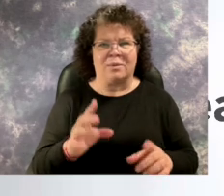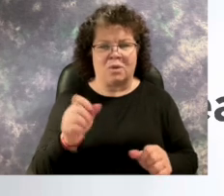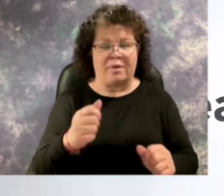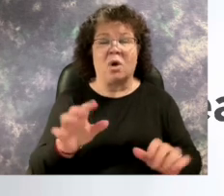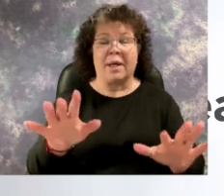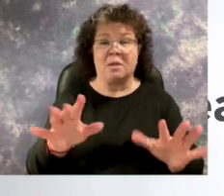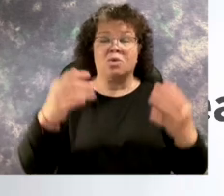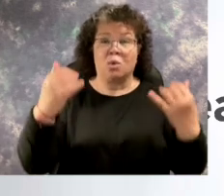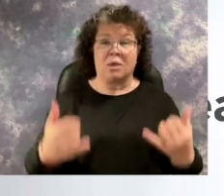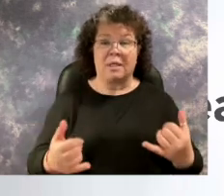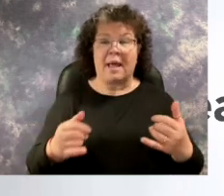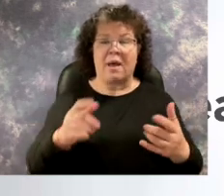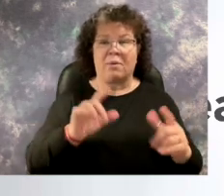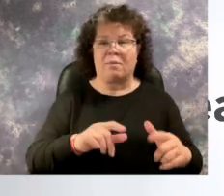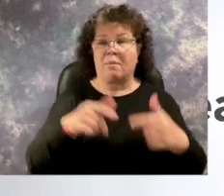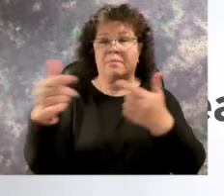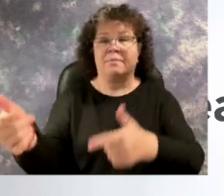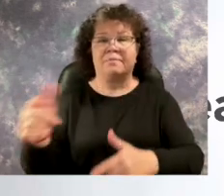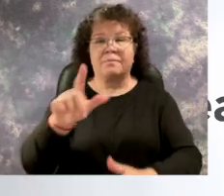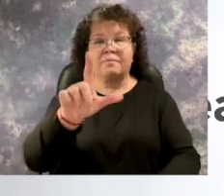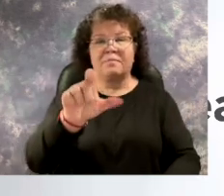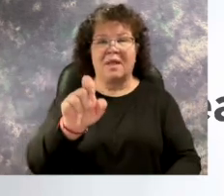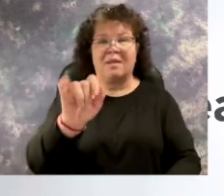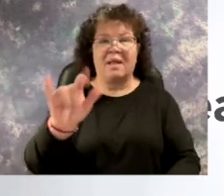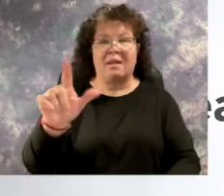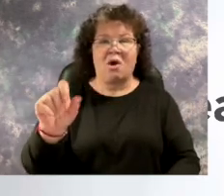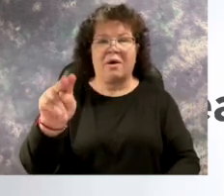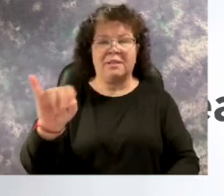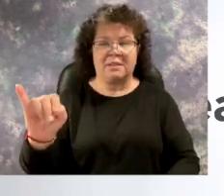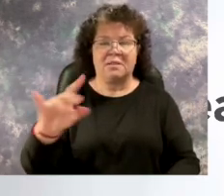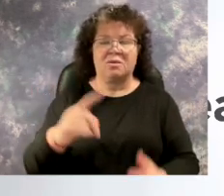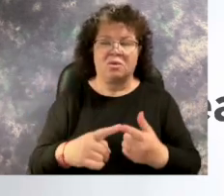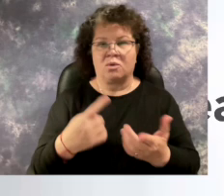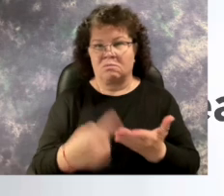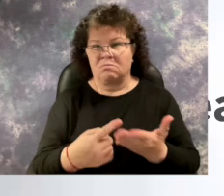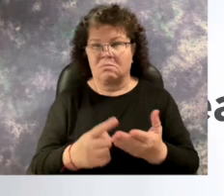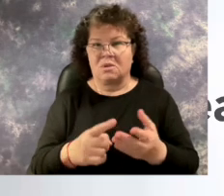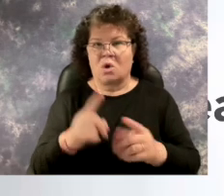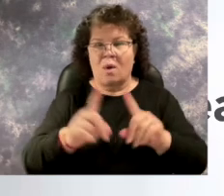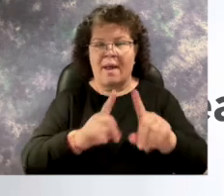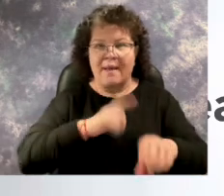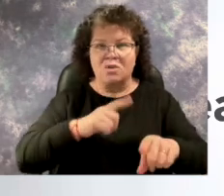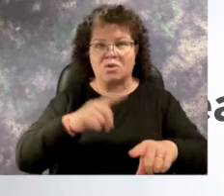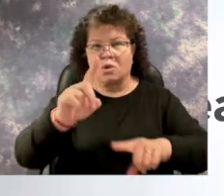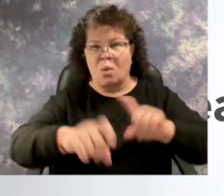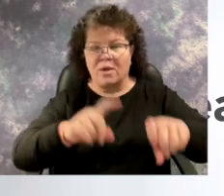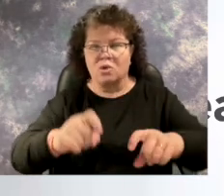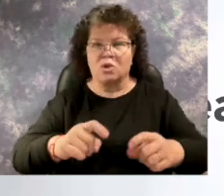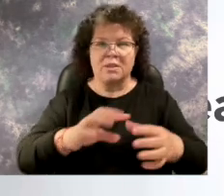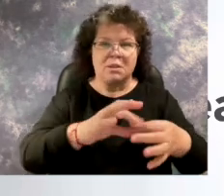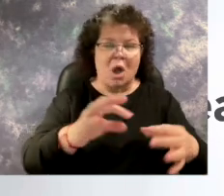So I'll now hand it back to Leilani to facilitate our comments and questions, if there are